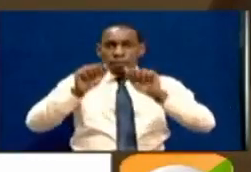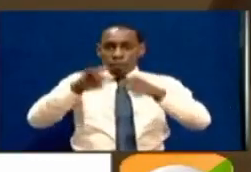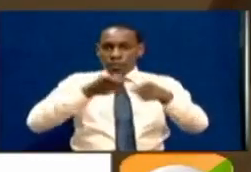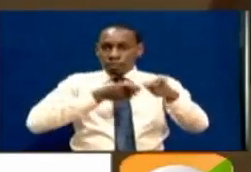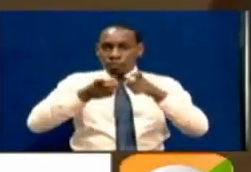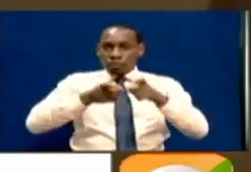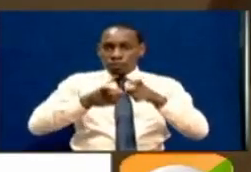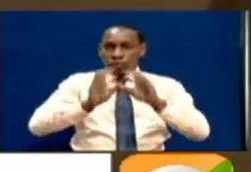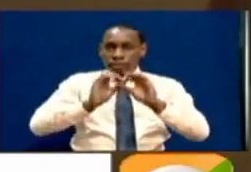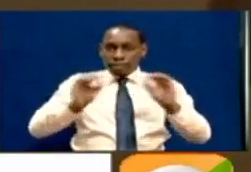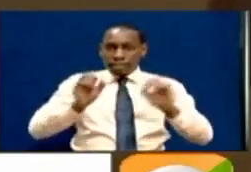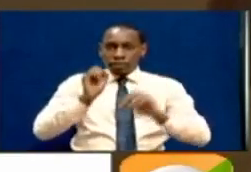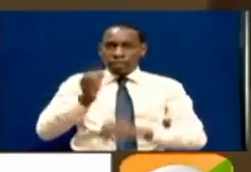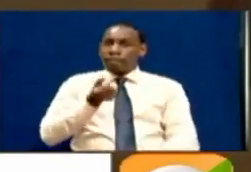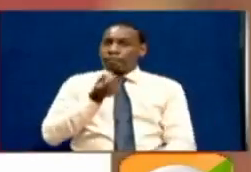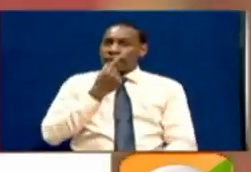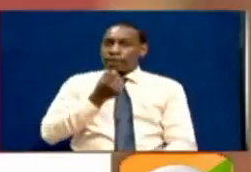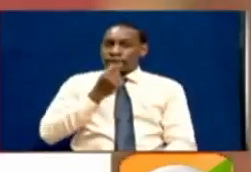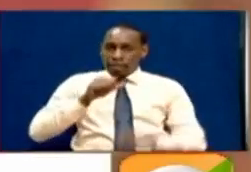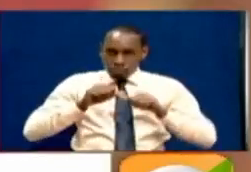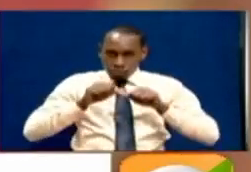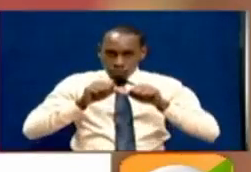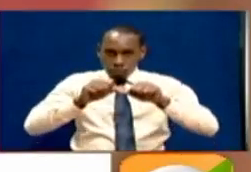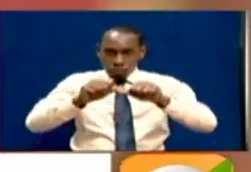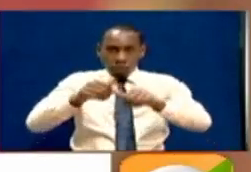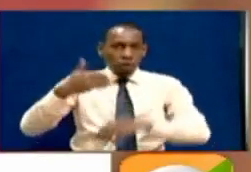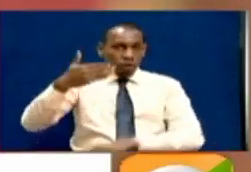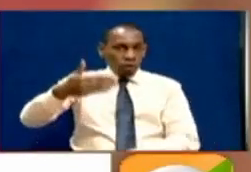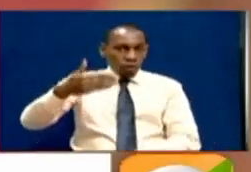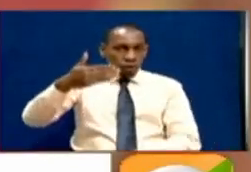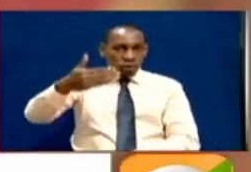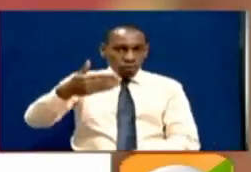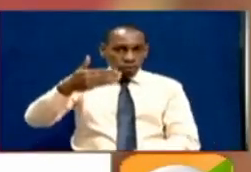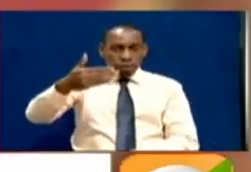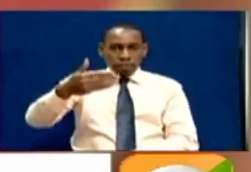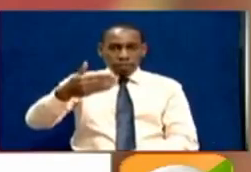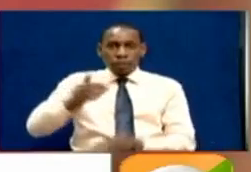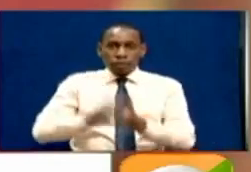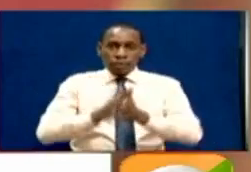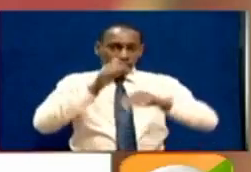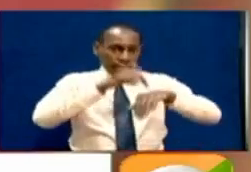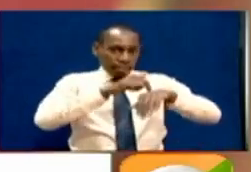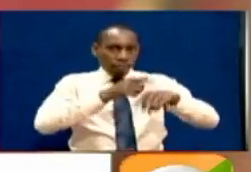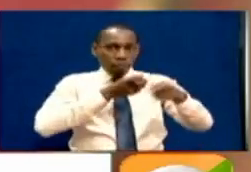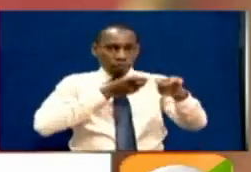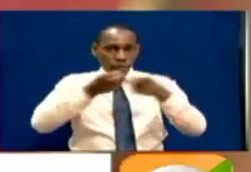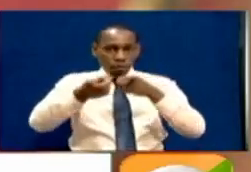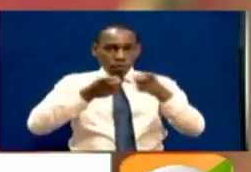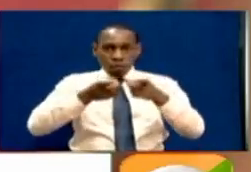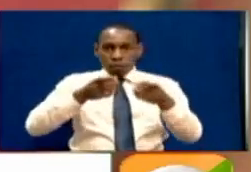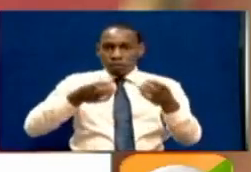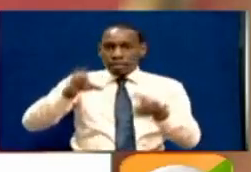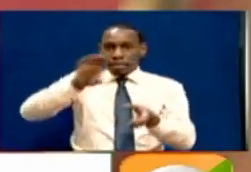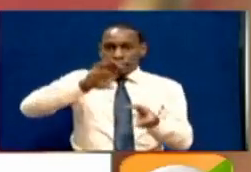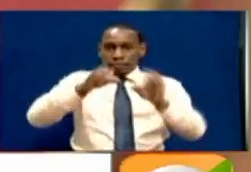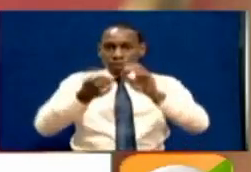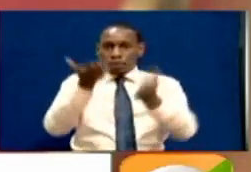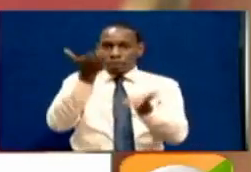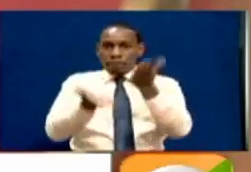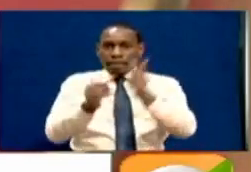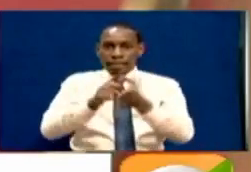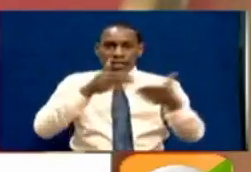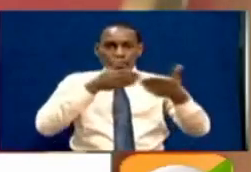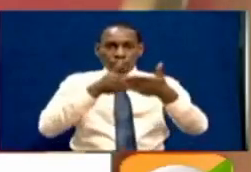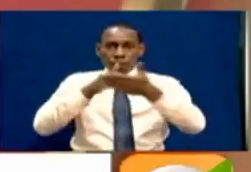suppressed to zero if the pills are taken consistently at strictly fixed intervals to maintain the chemical balance that inhibits